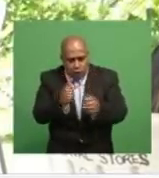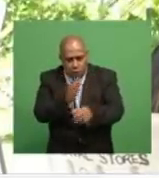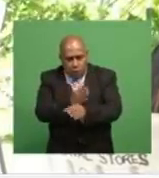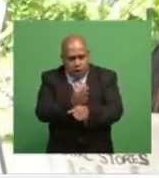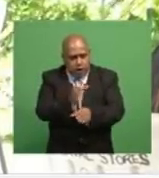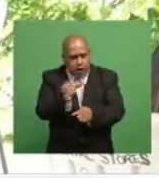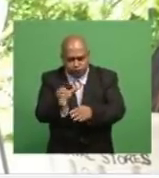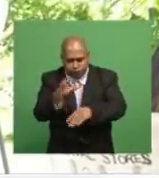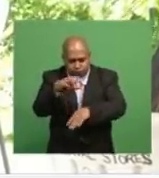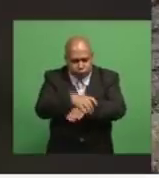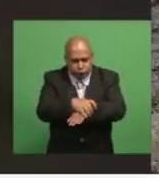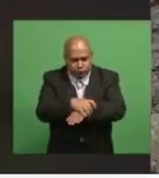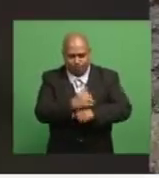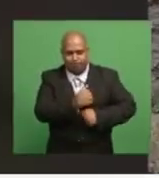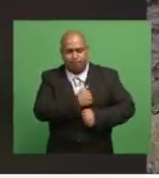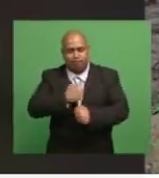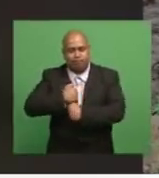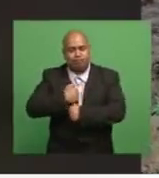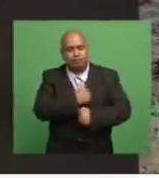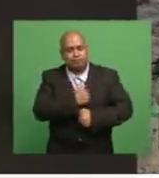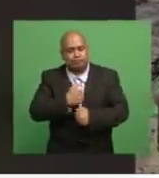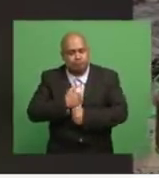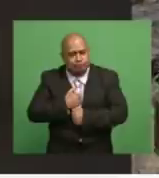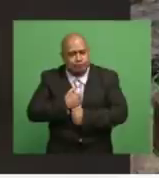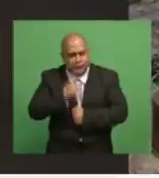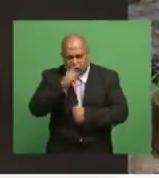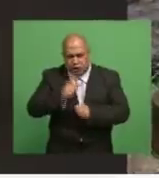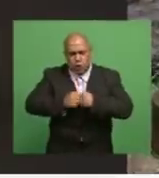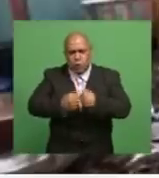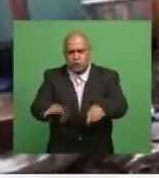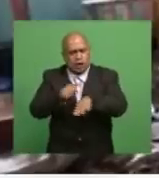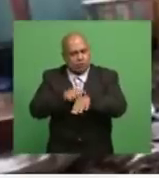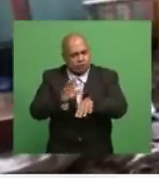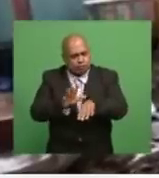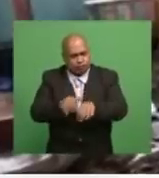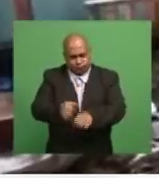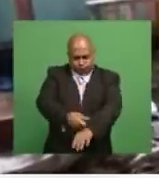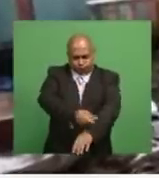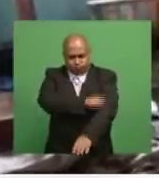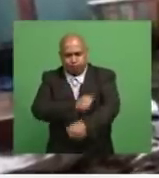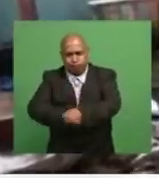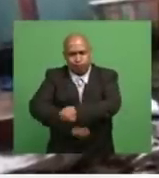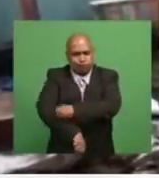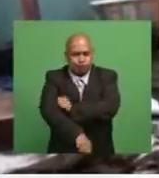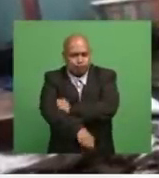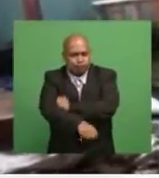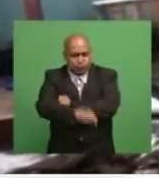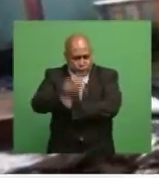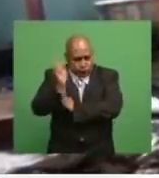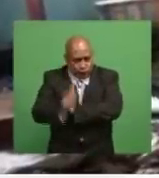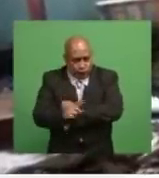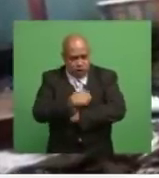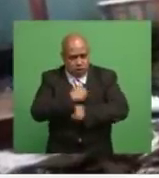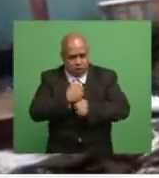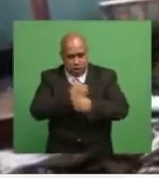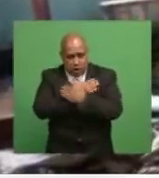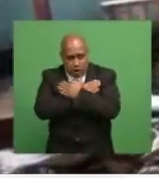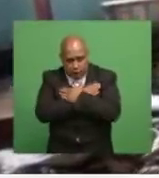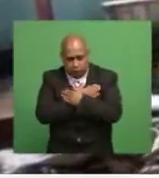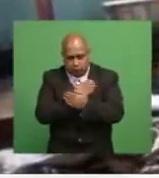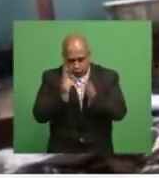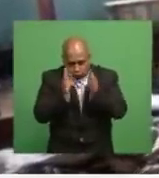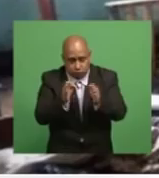forces go to waste. Today, our love for one another has never mattered more profoundly.